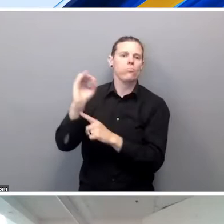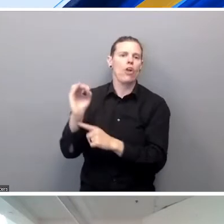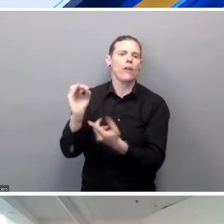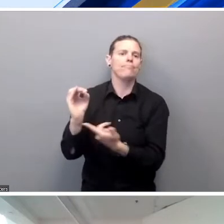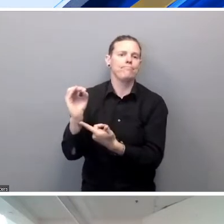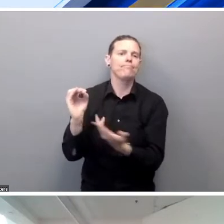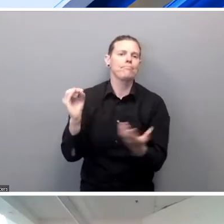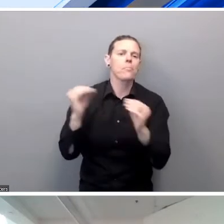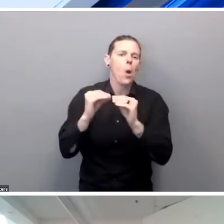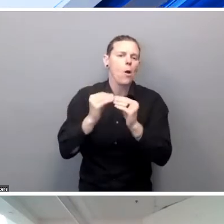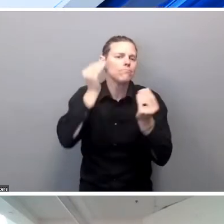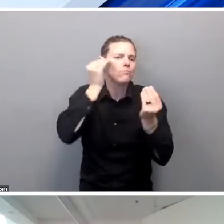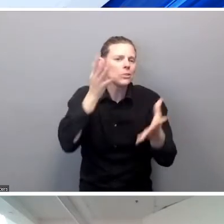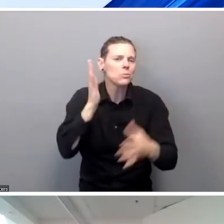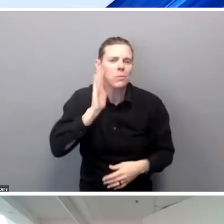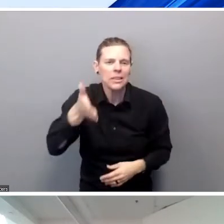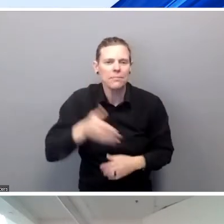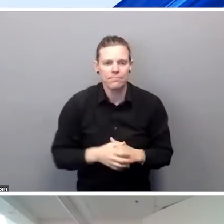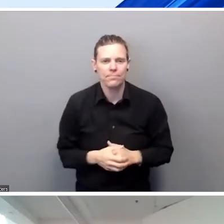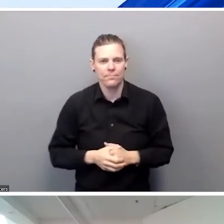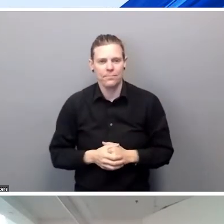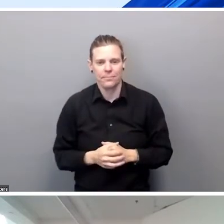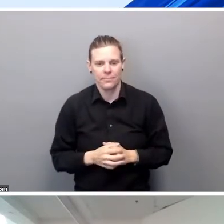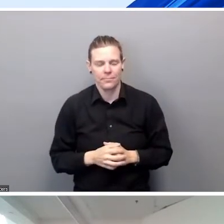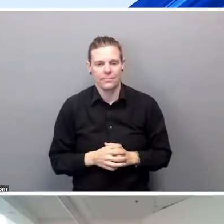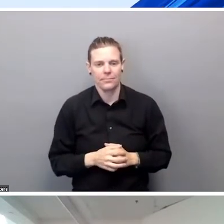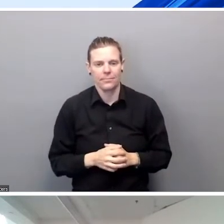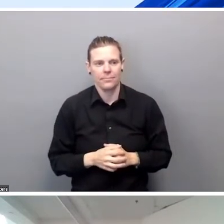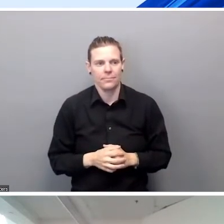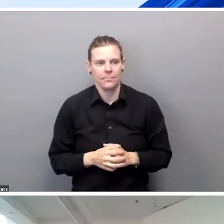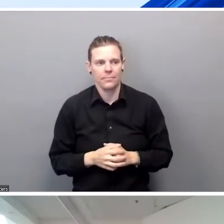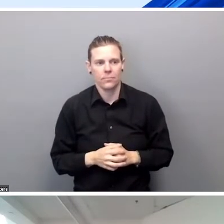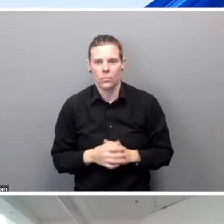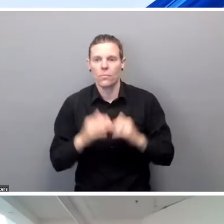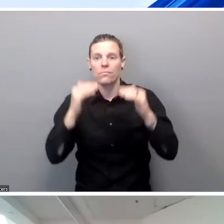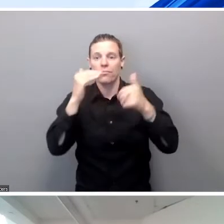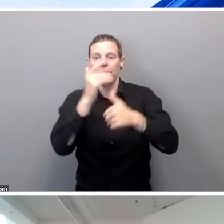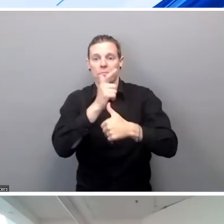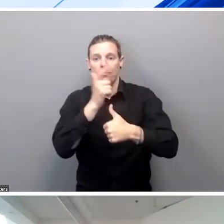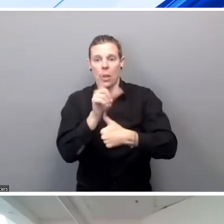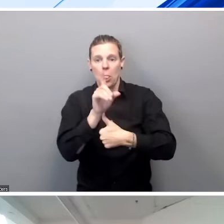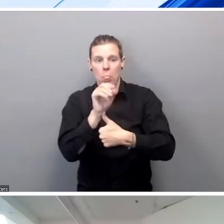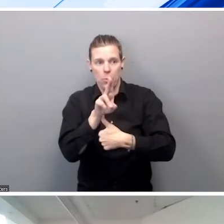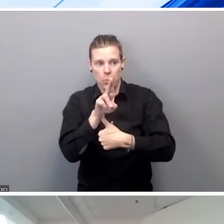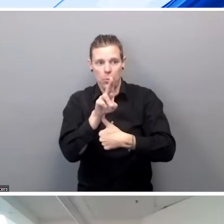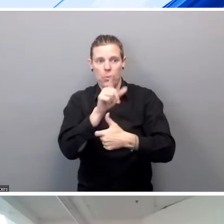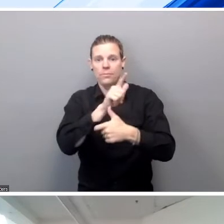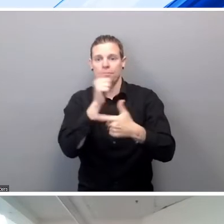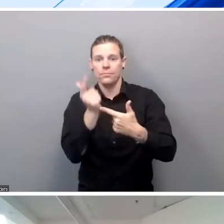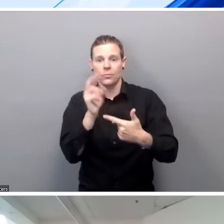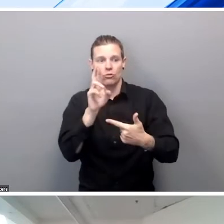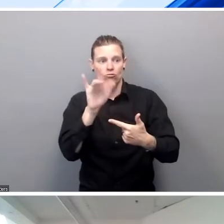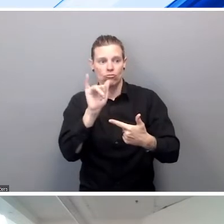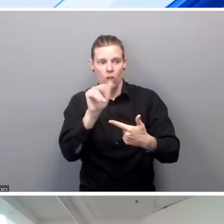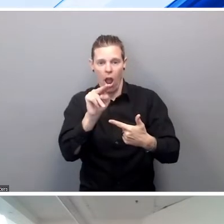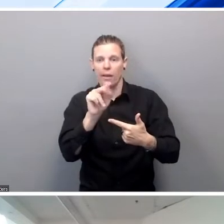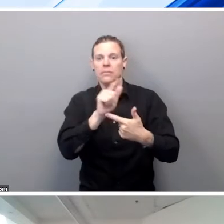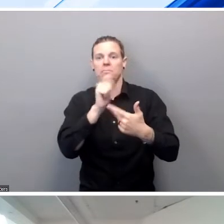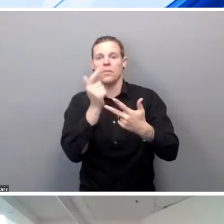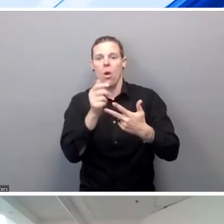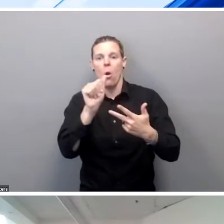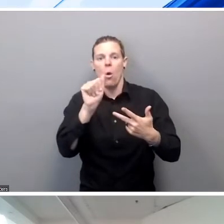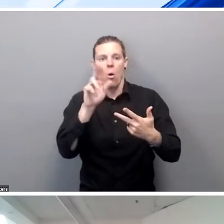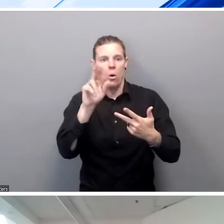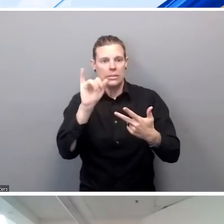Thanks, everybody. Okay, next we'll turn to Lou DeVizio, followed by Ryan Botel, followed by Austin Fisher. Lou, you are